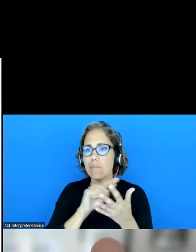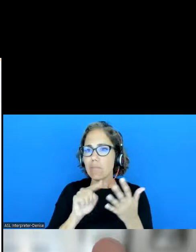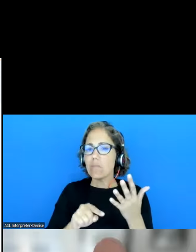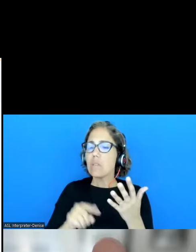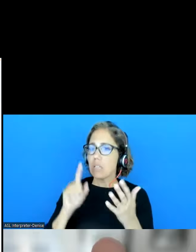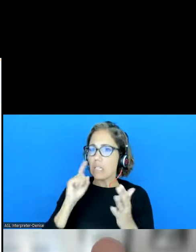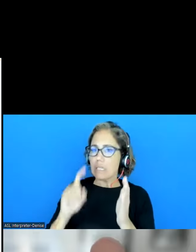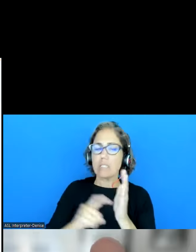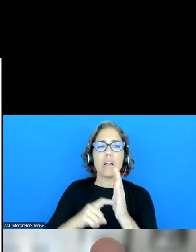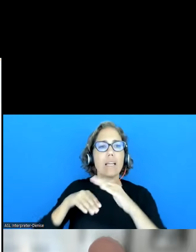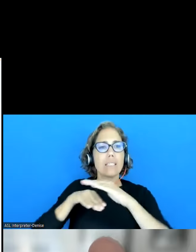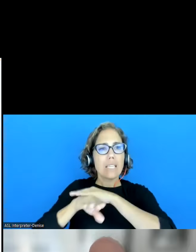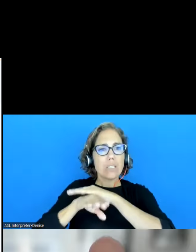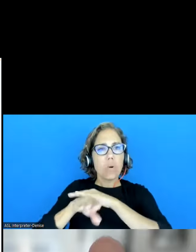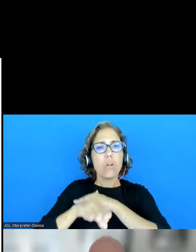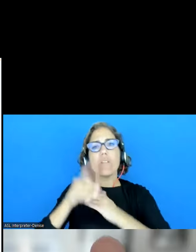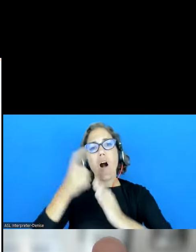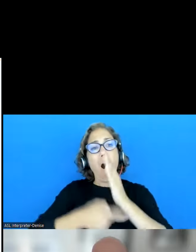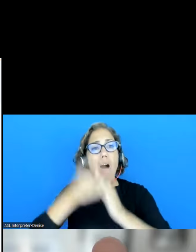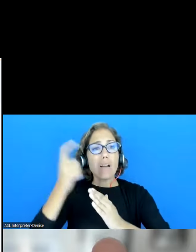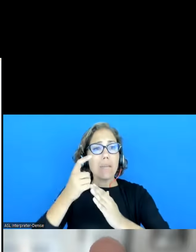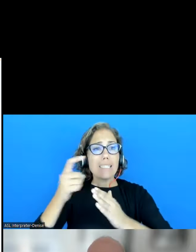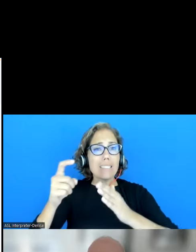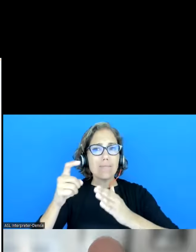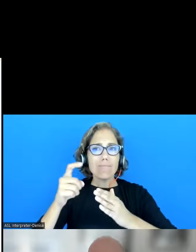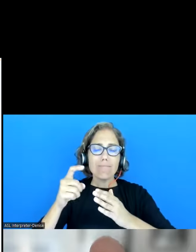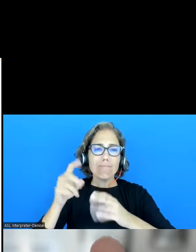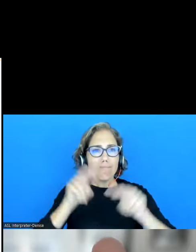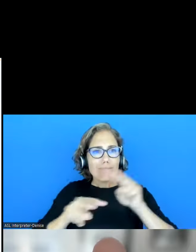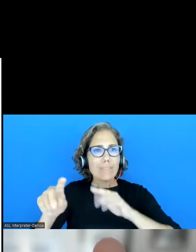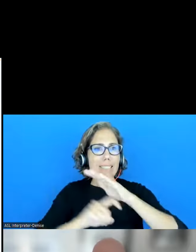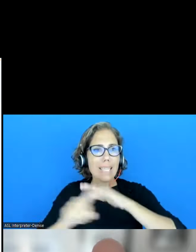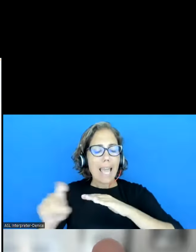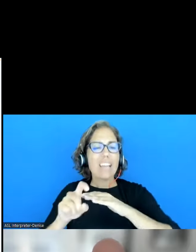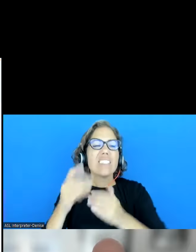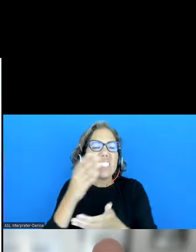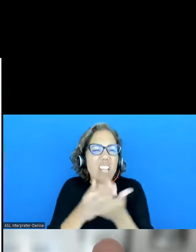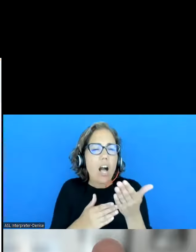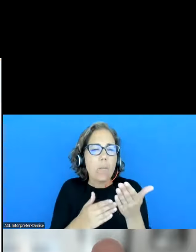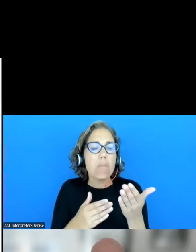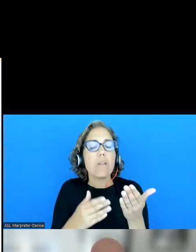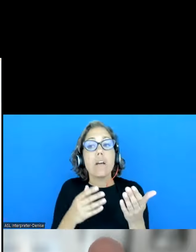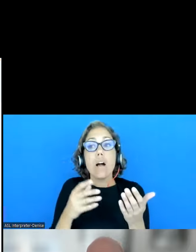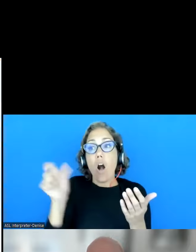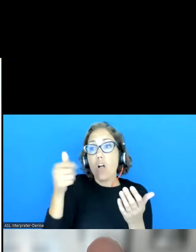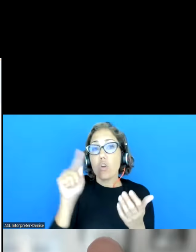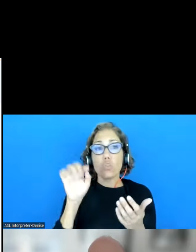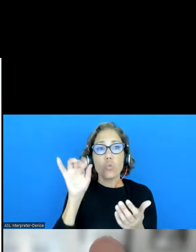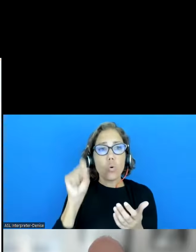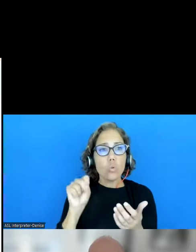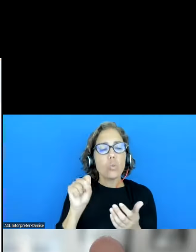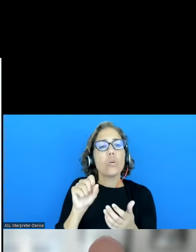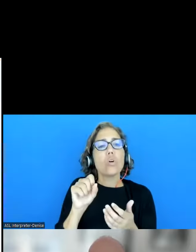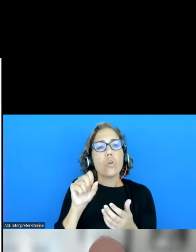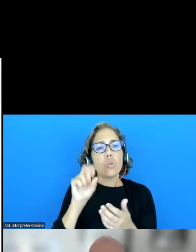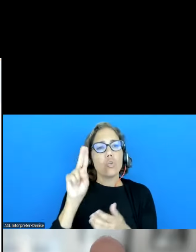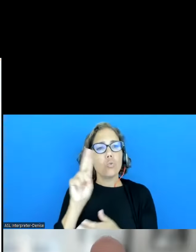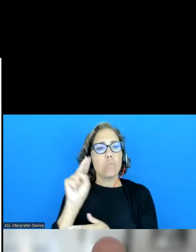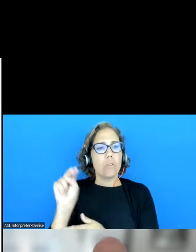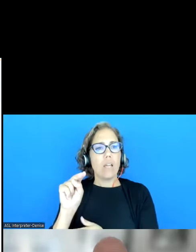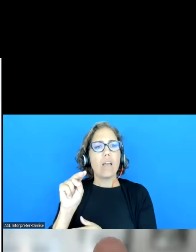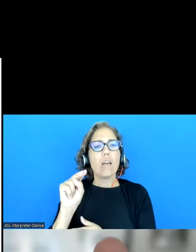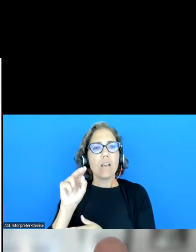accessible, doing automated scans rather, and that's only some of them that can be done that way, but you have tools like UsableNet's Aqua platform that can do